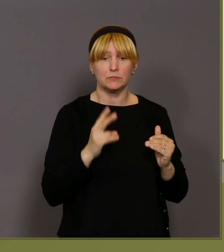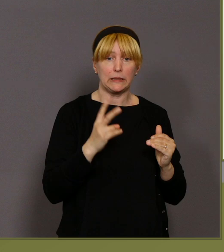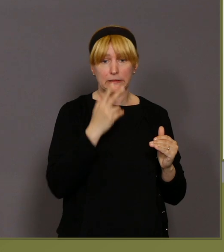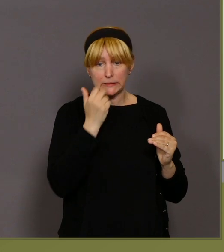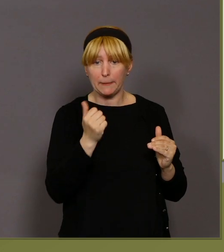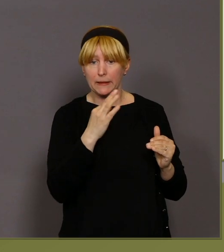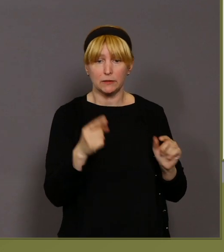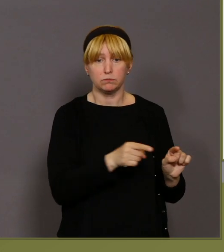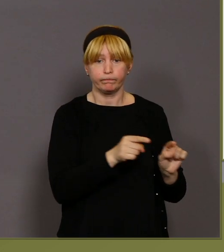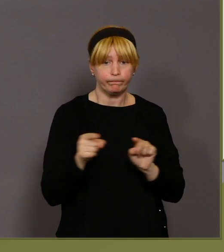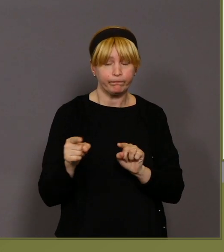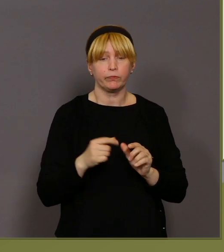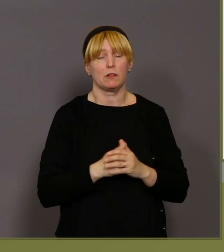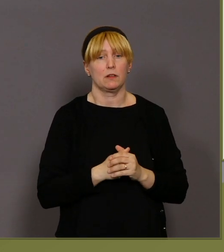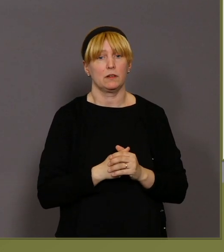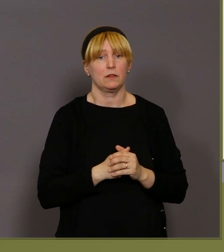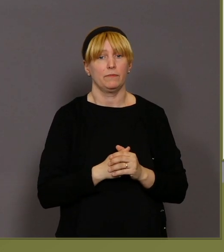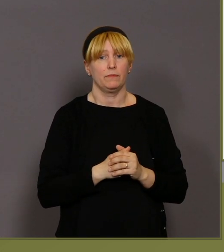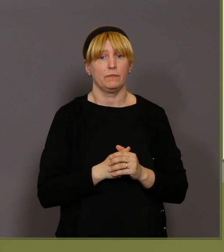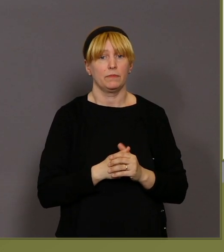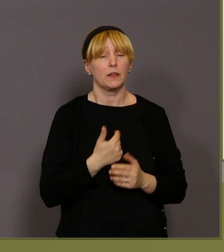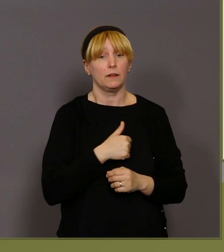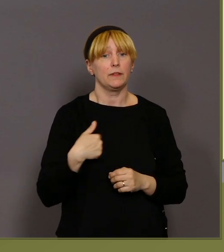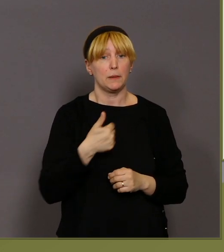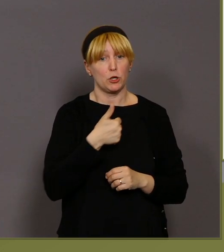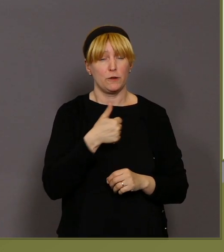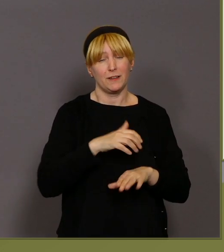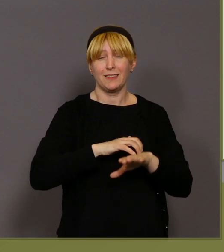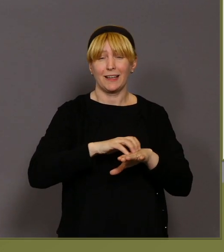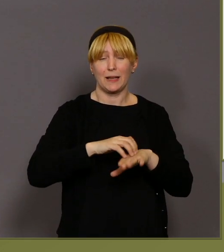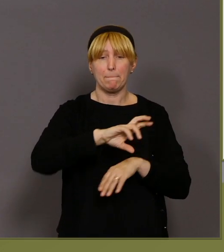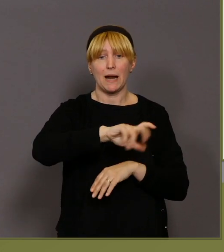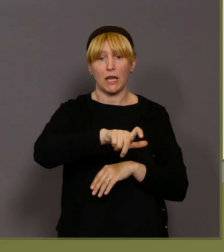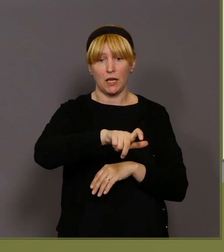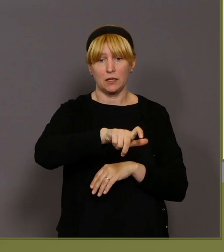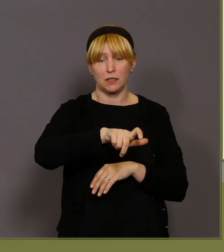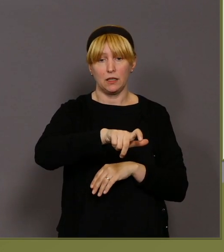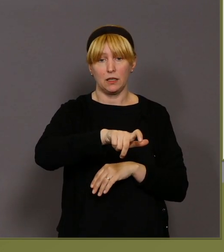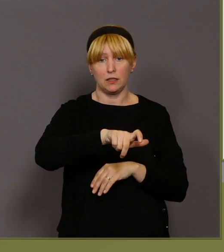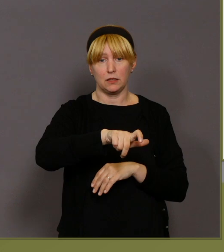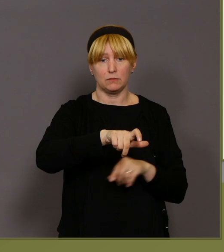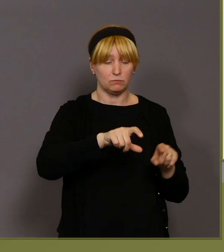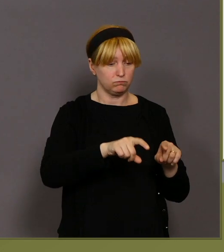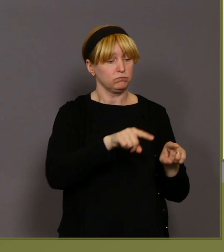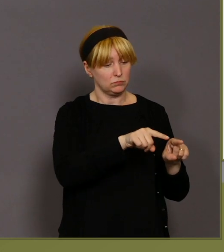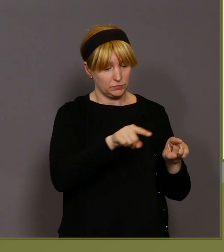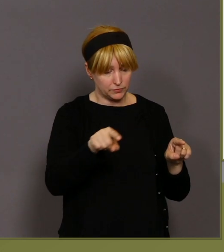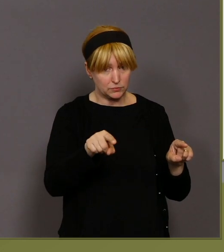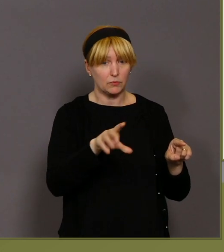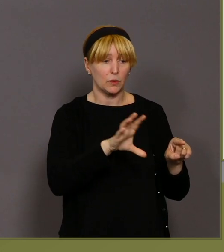output. And we need tactile markers, 4 keys that are part